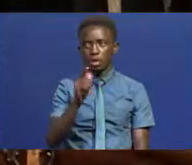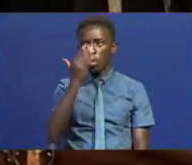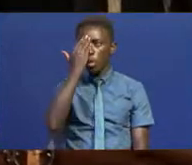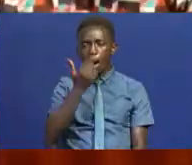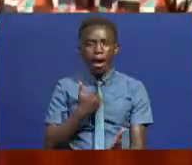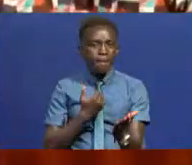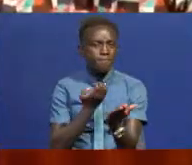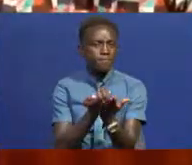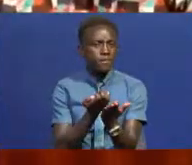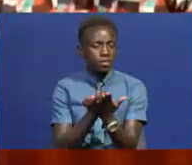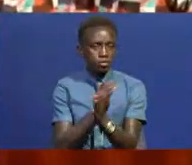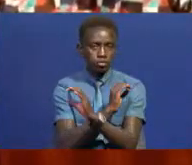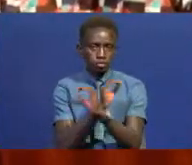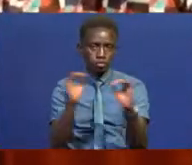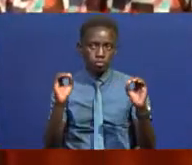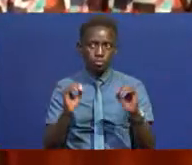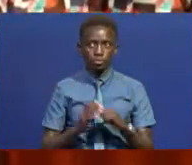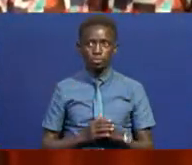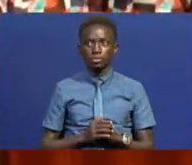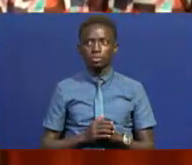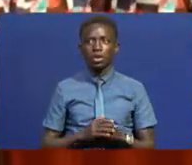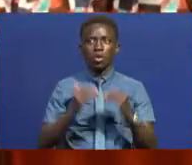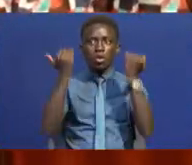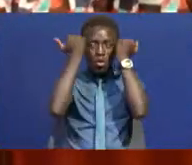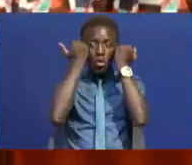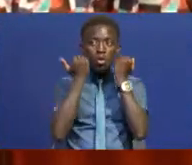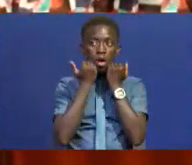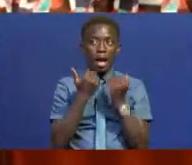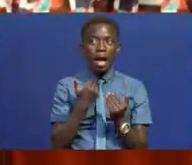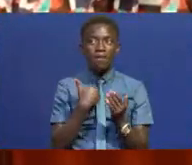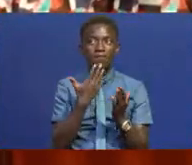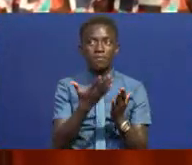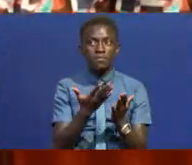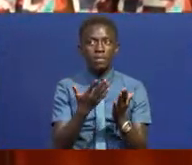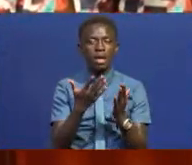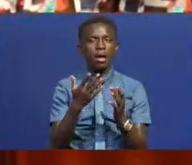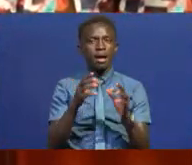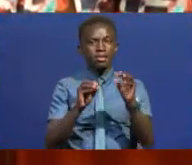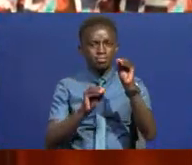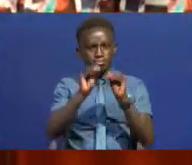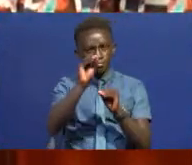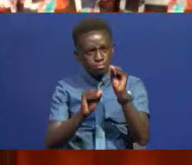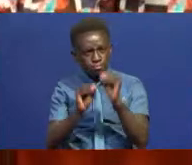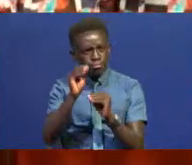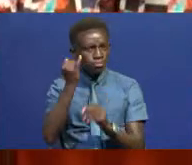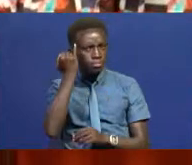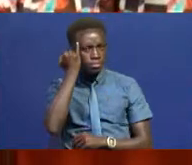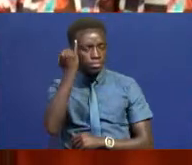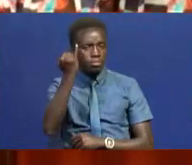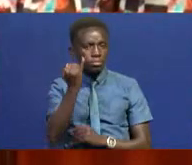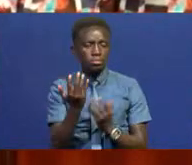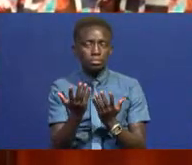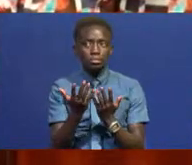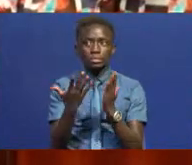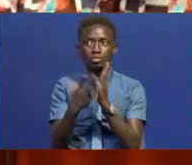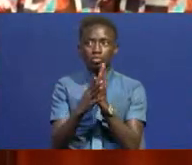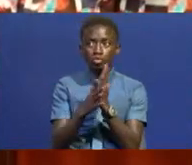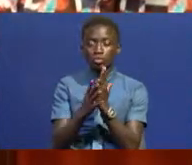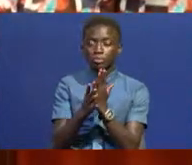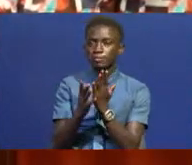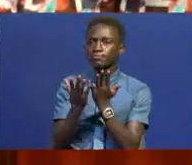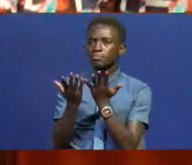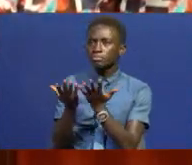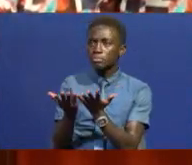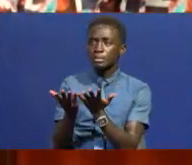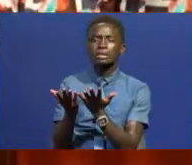evidence. This court has had arguments on the issue of bail. It has a draft idea of the issues in question, and therefore it